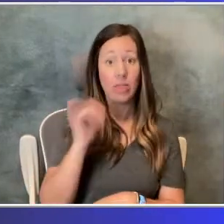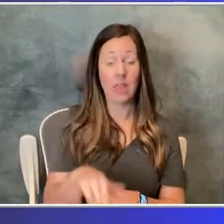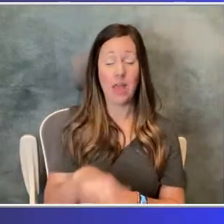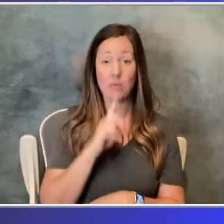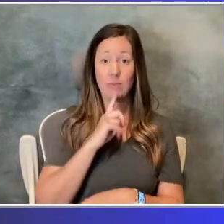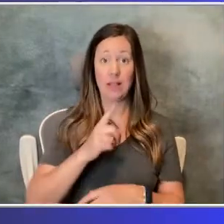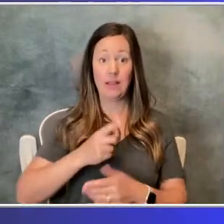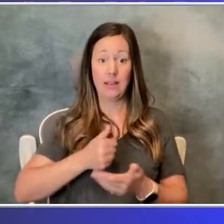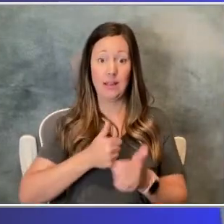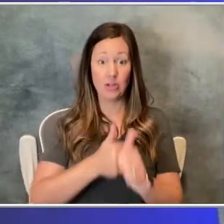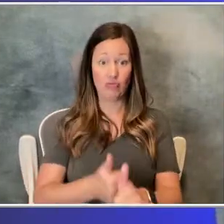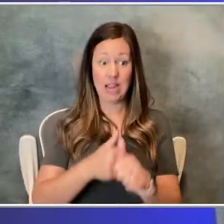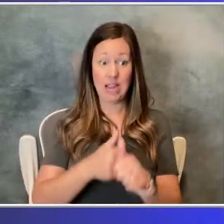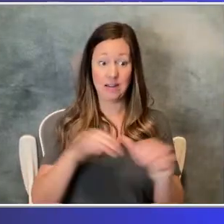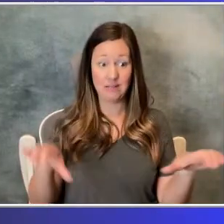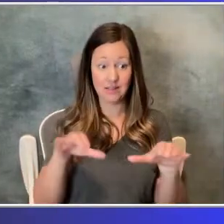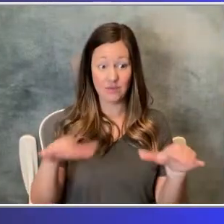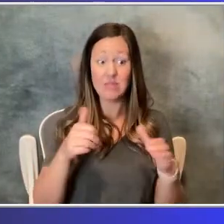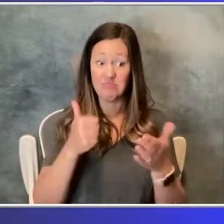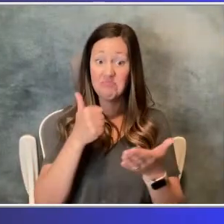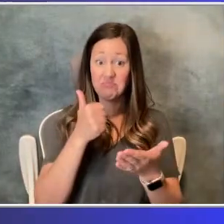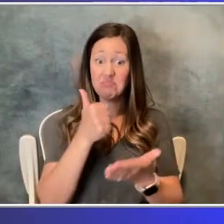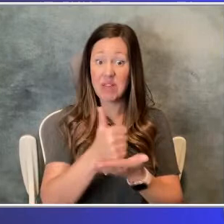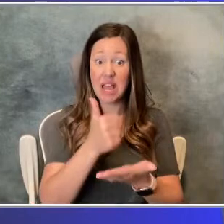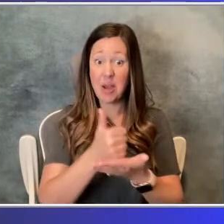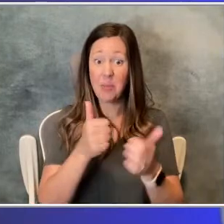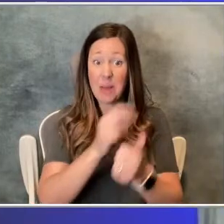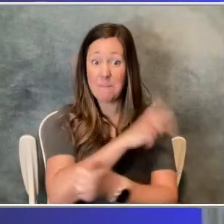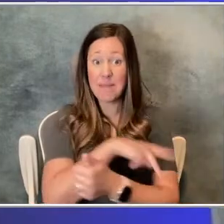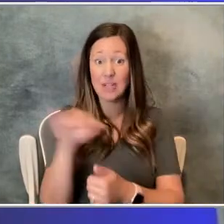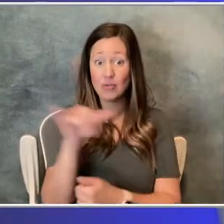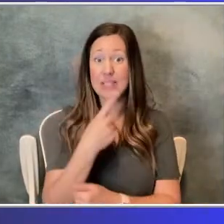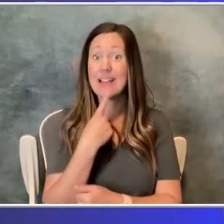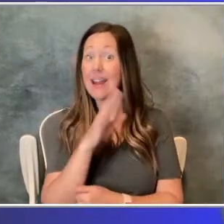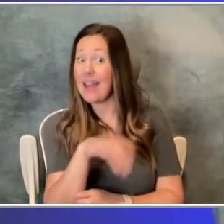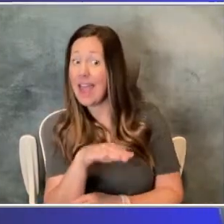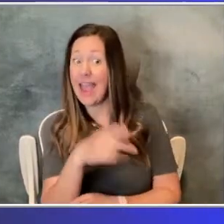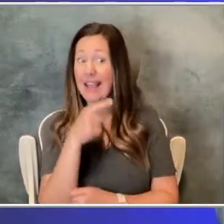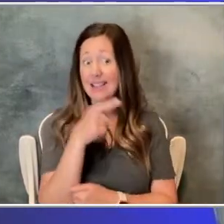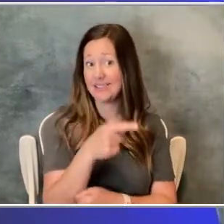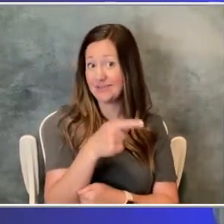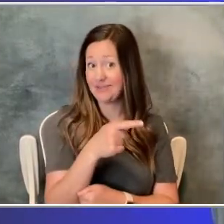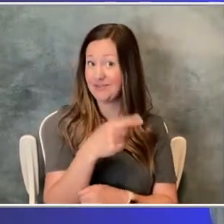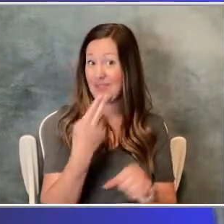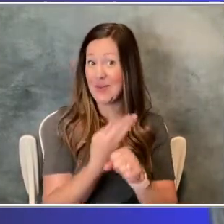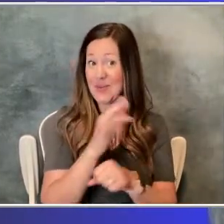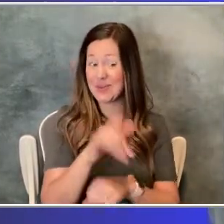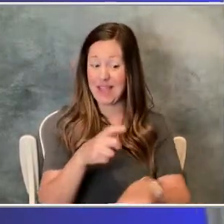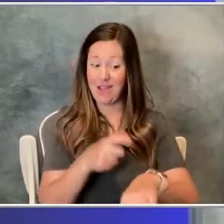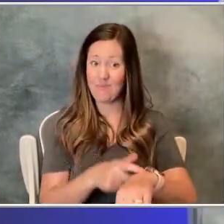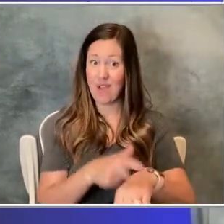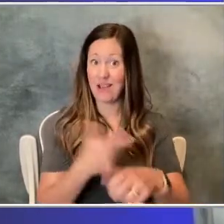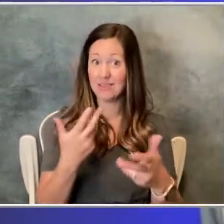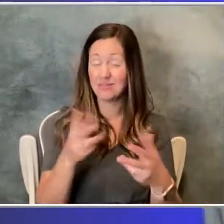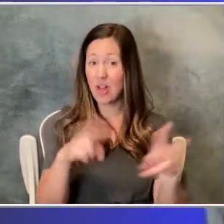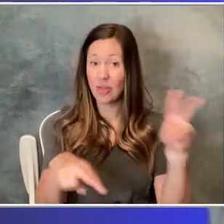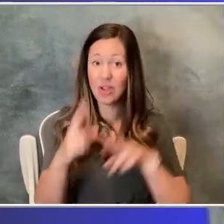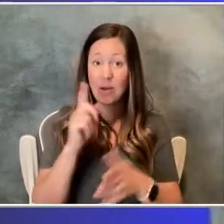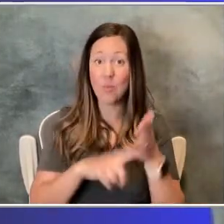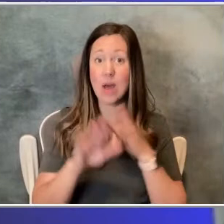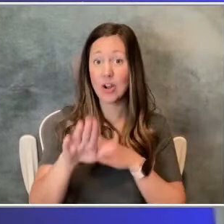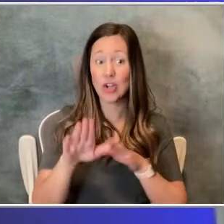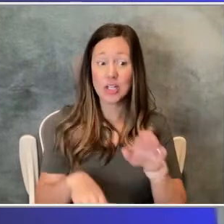go to with patients to say, hey, I see that watch on your phone. Let's, if you wouldn't mind, let's look at, what are your steps